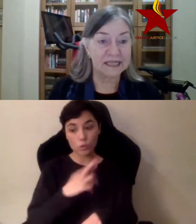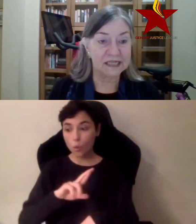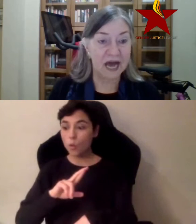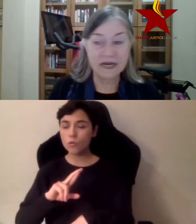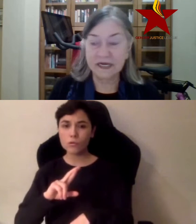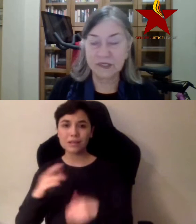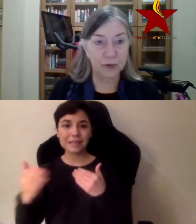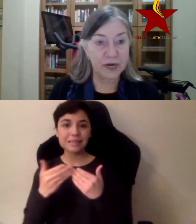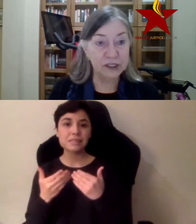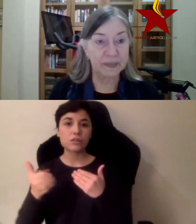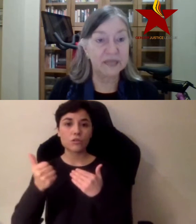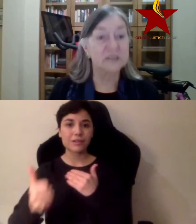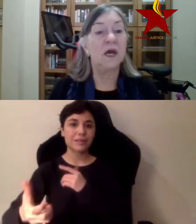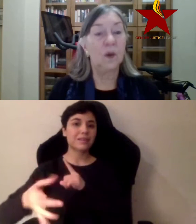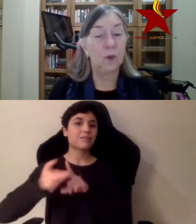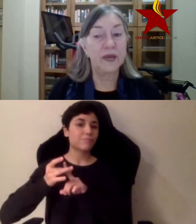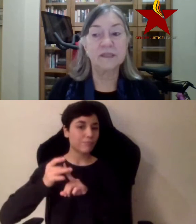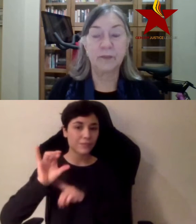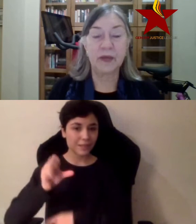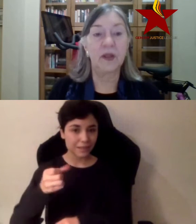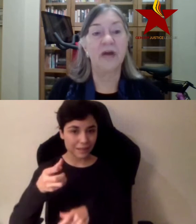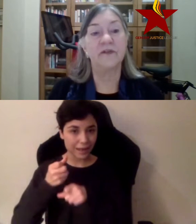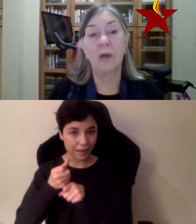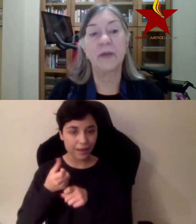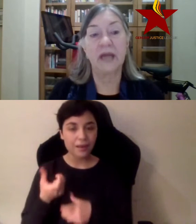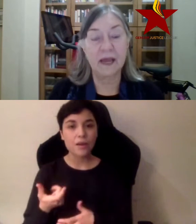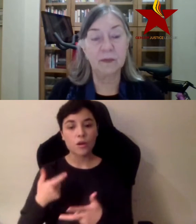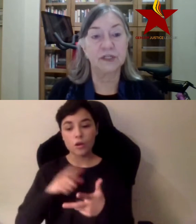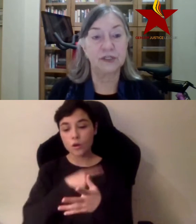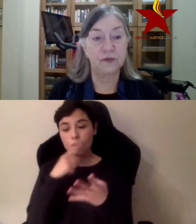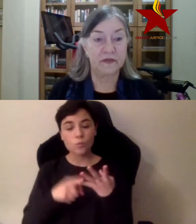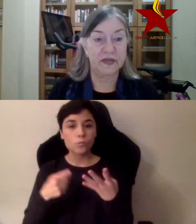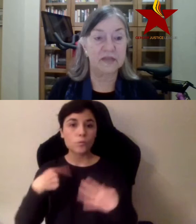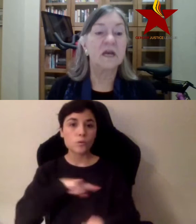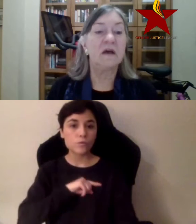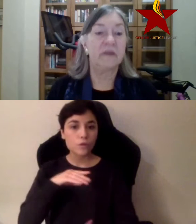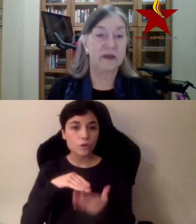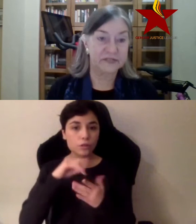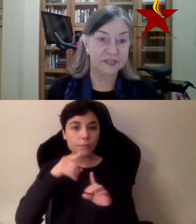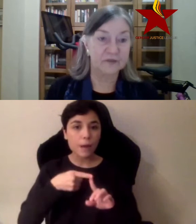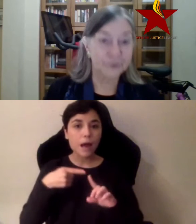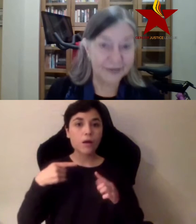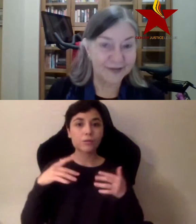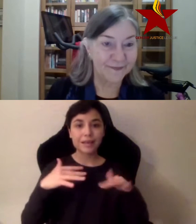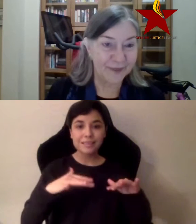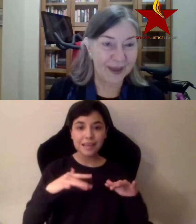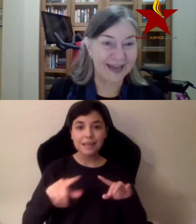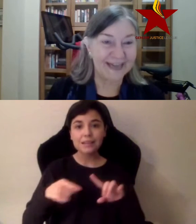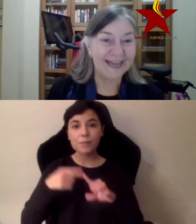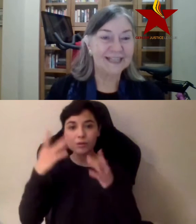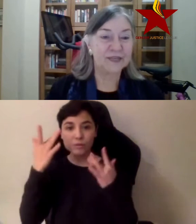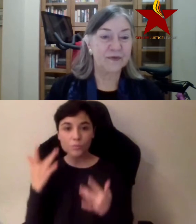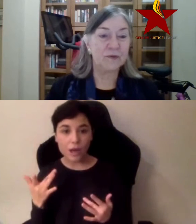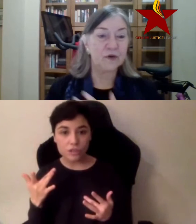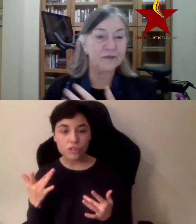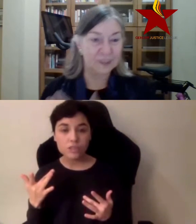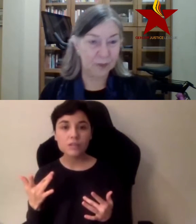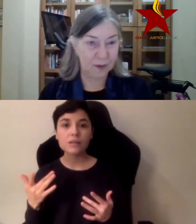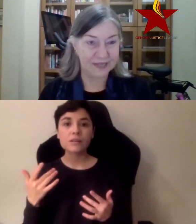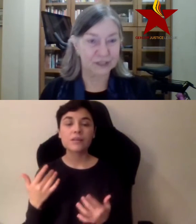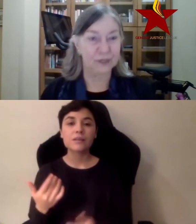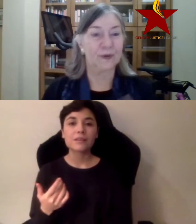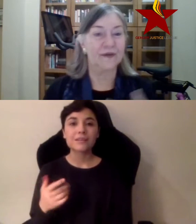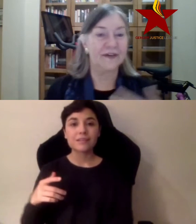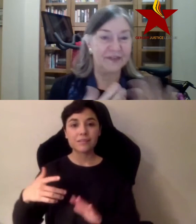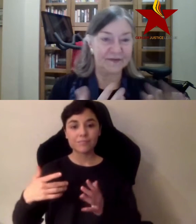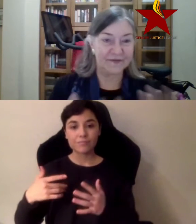lot about anxiety and depression because we as a people have not been able to do the things that have self-treated. Okay. So the movies that